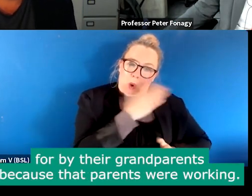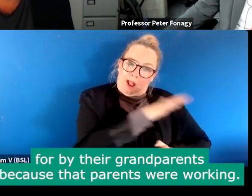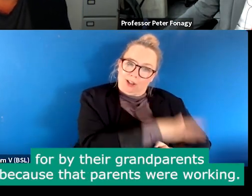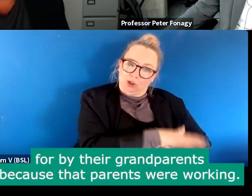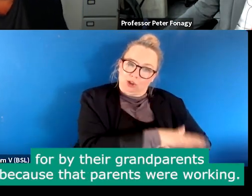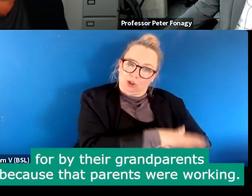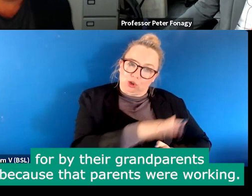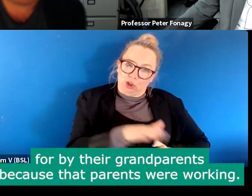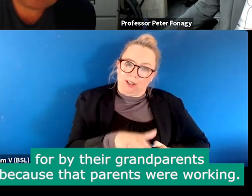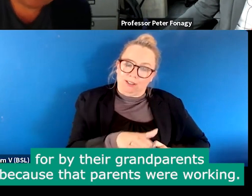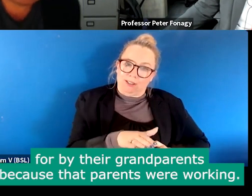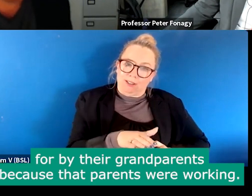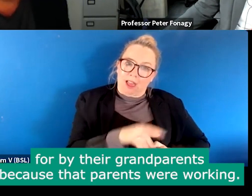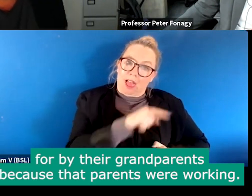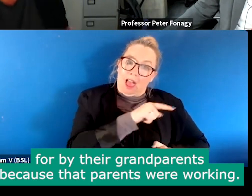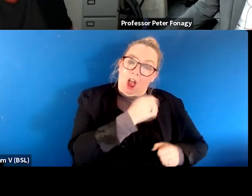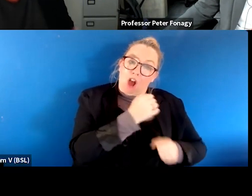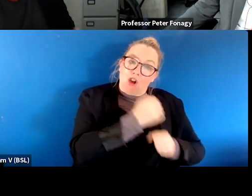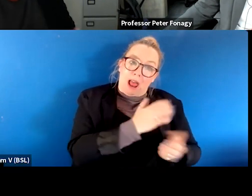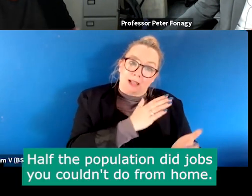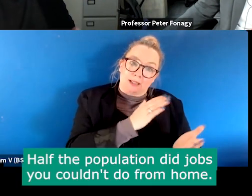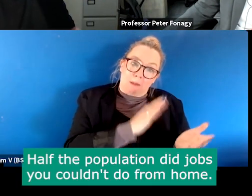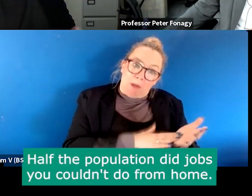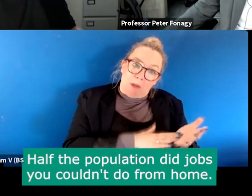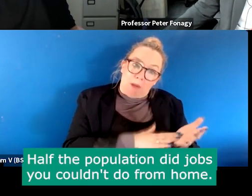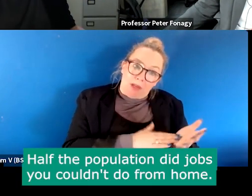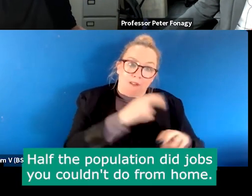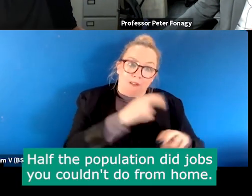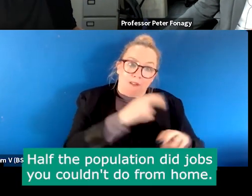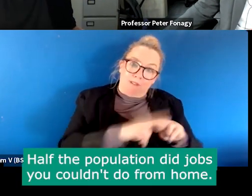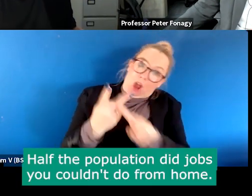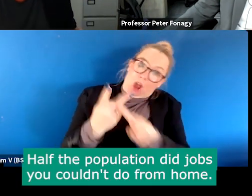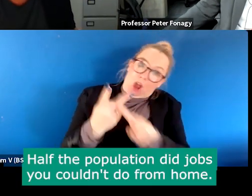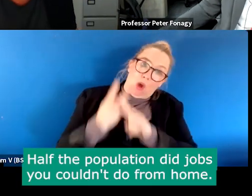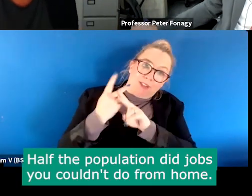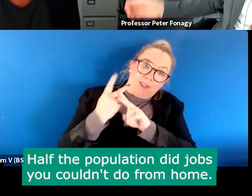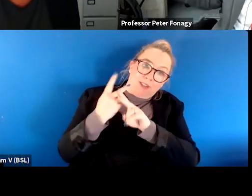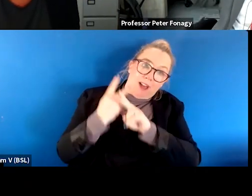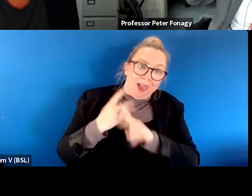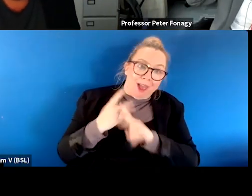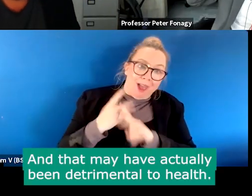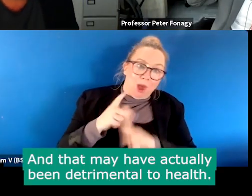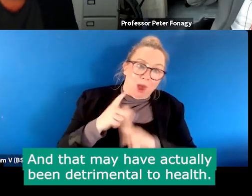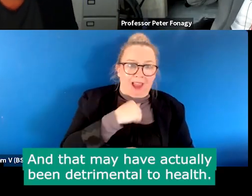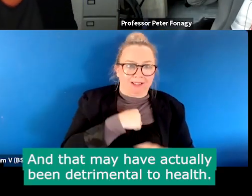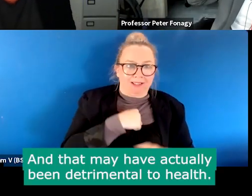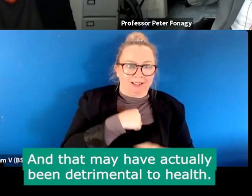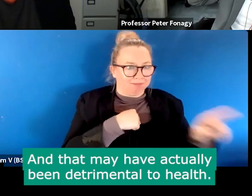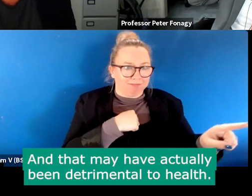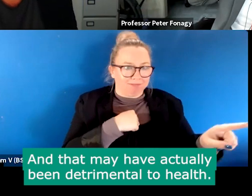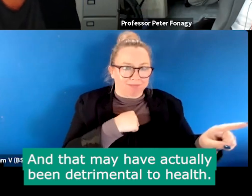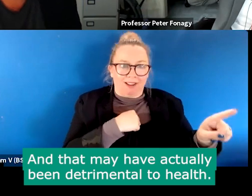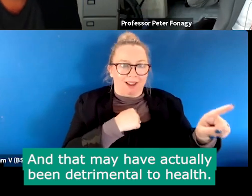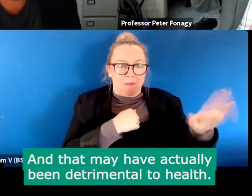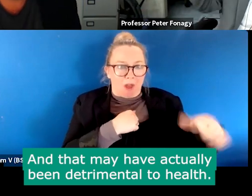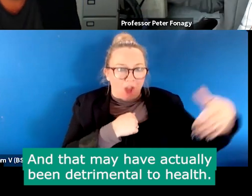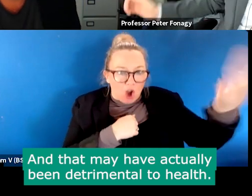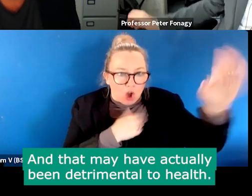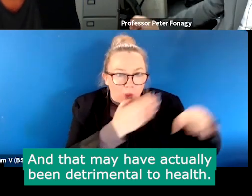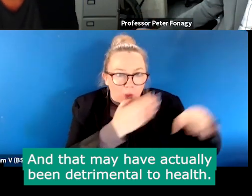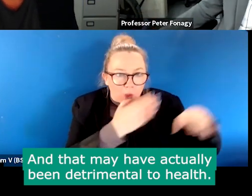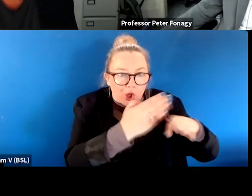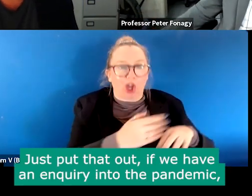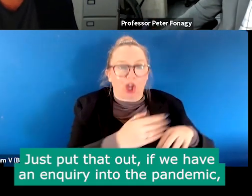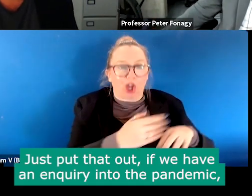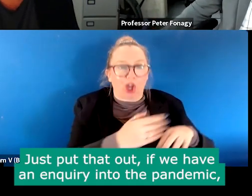by their grandparents because their parents were working. Half the population did jobs that you couldn't do from home. And that may have actually been detrimental